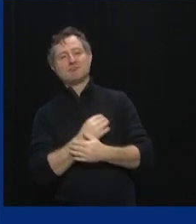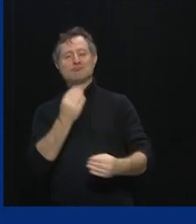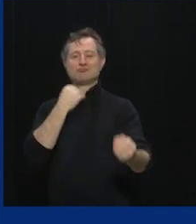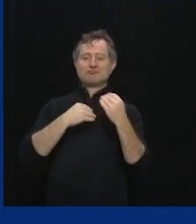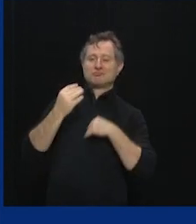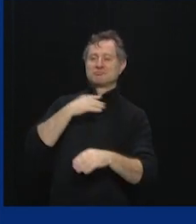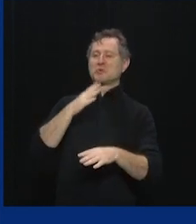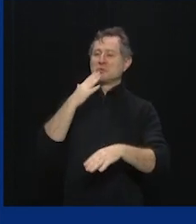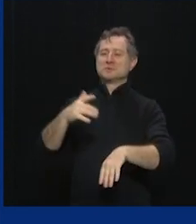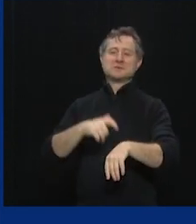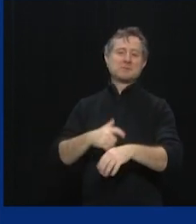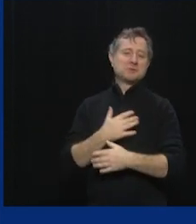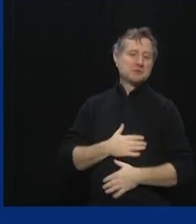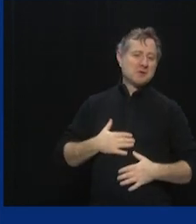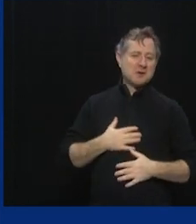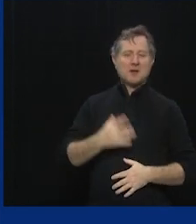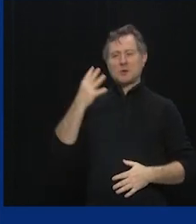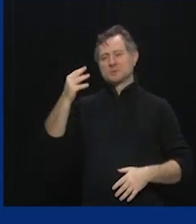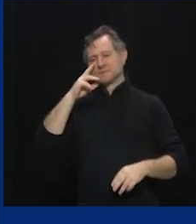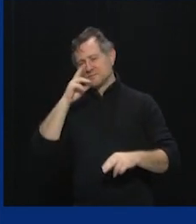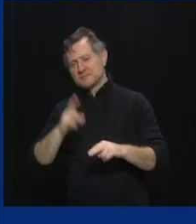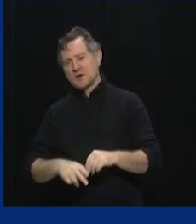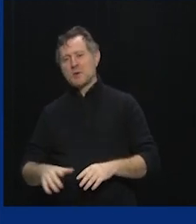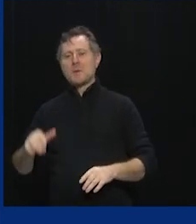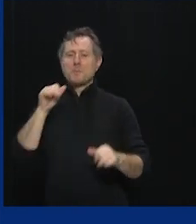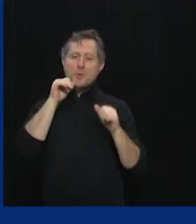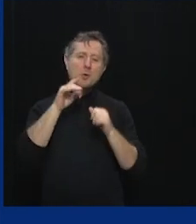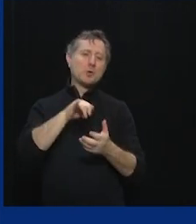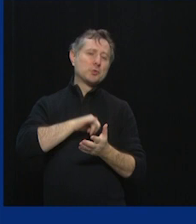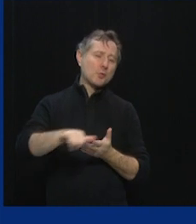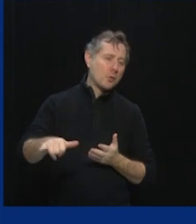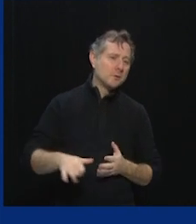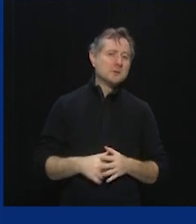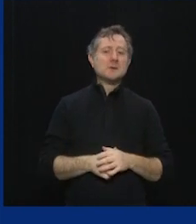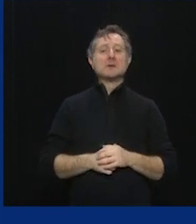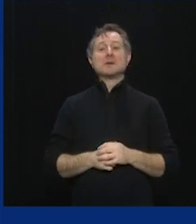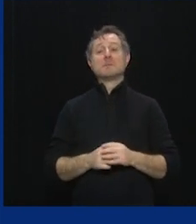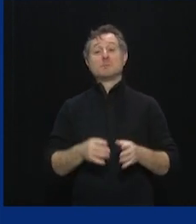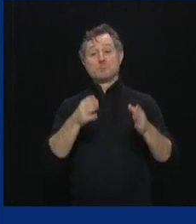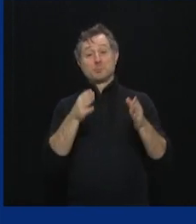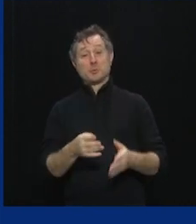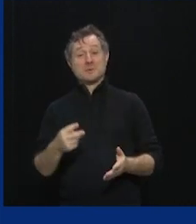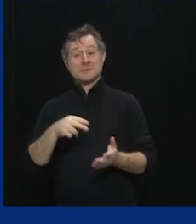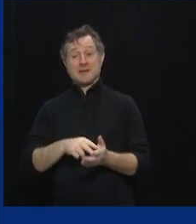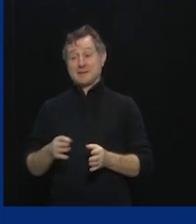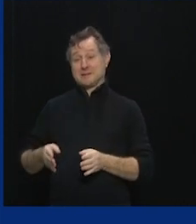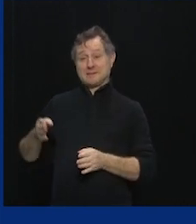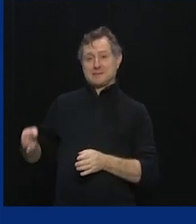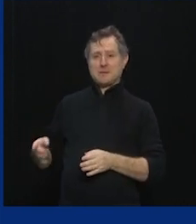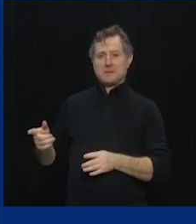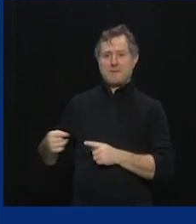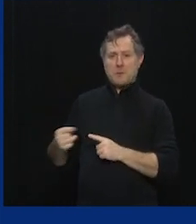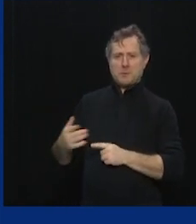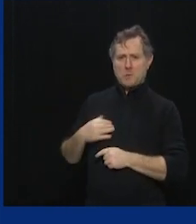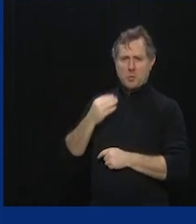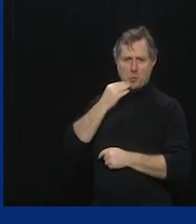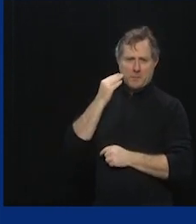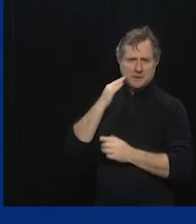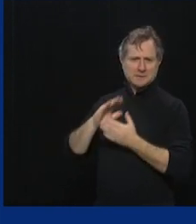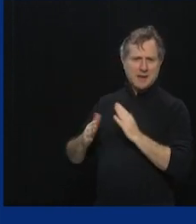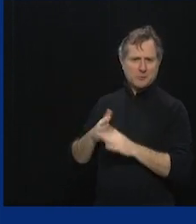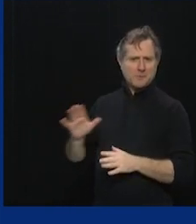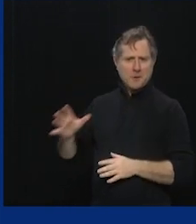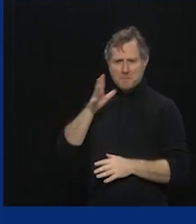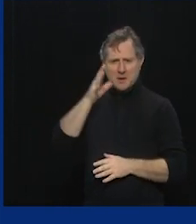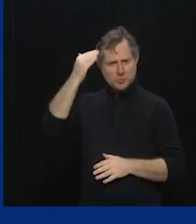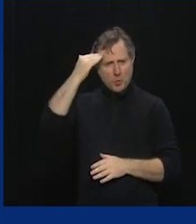people out in a bar in New York. Turns out the person standing next to me at the bar from my hometown, his mother knows my mom. It's like, so it was very,